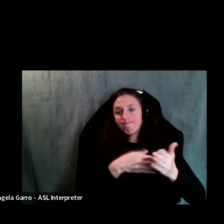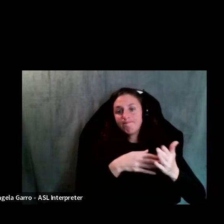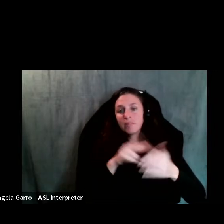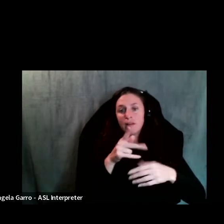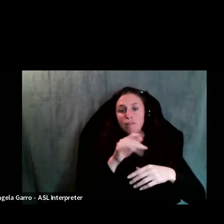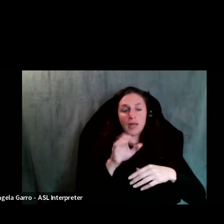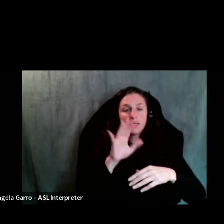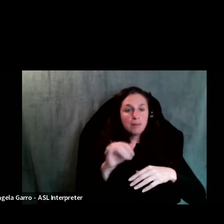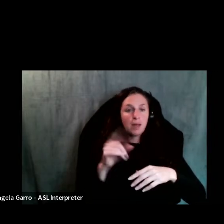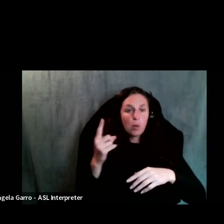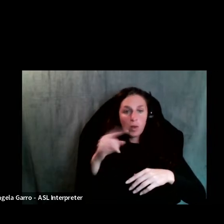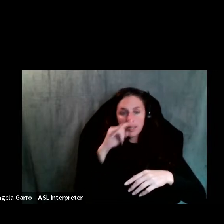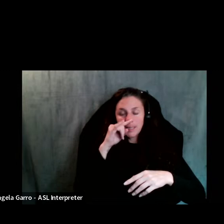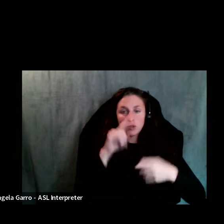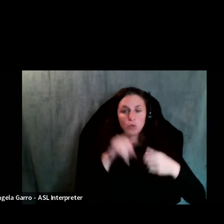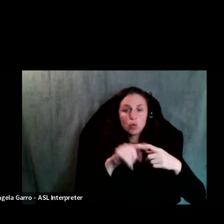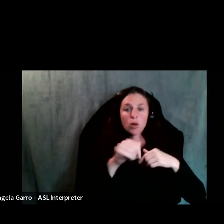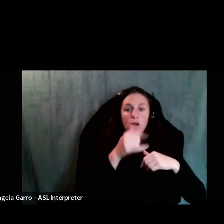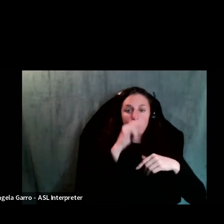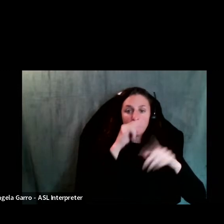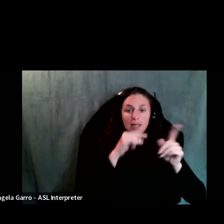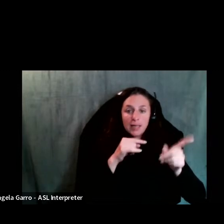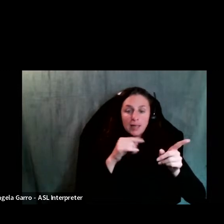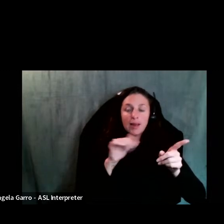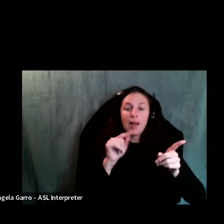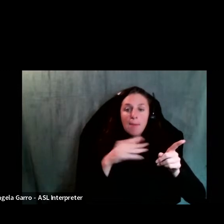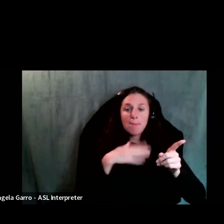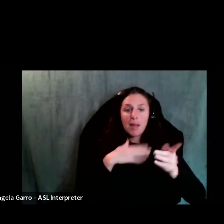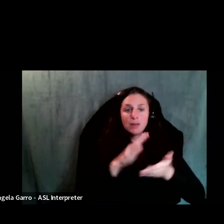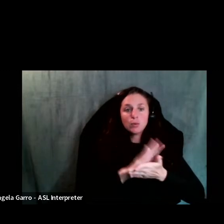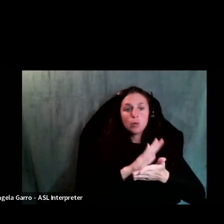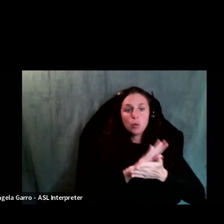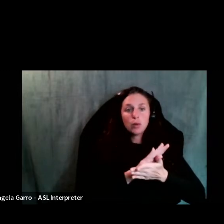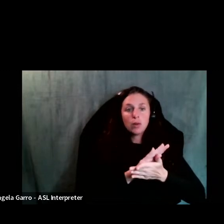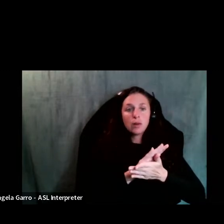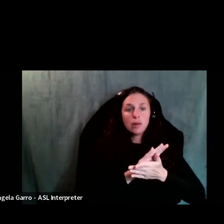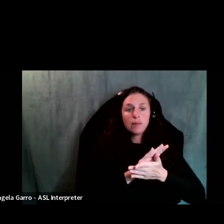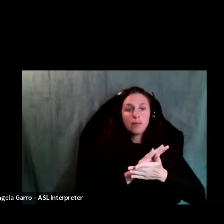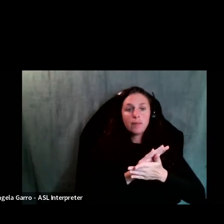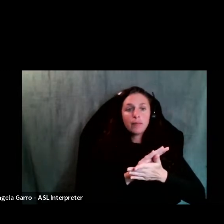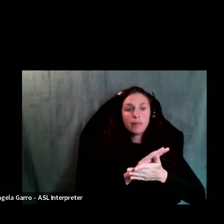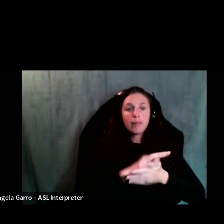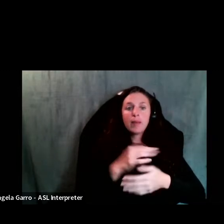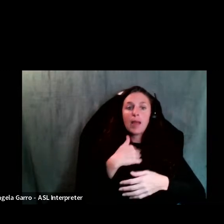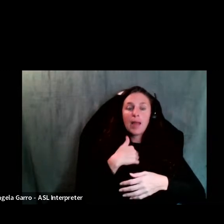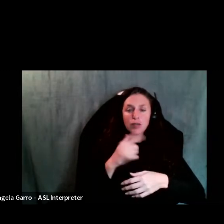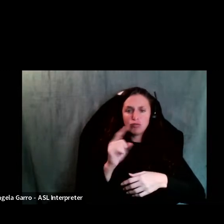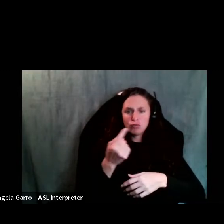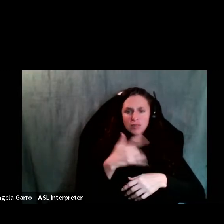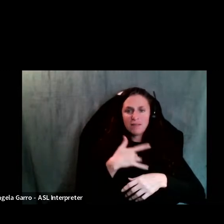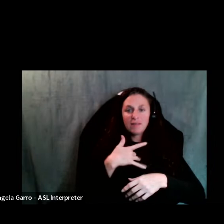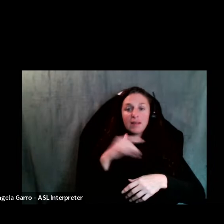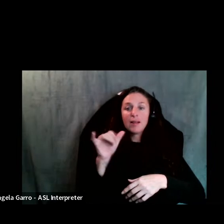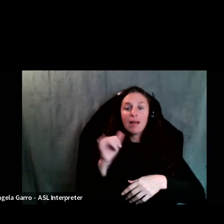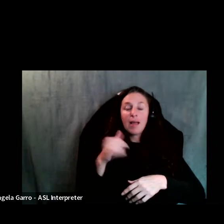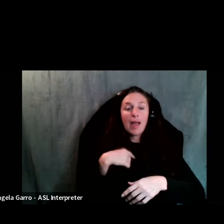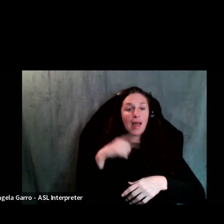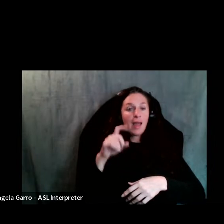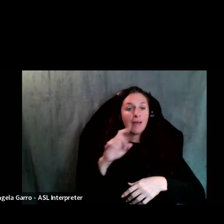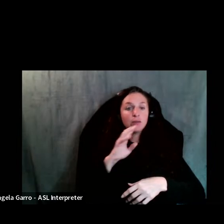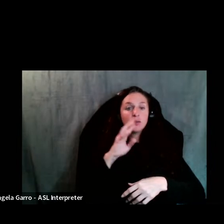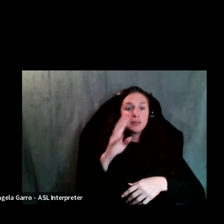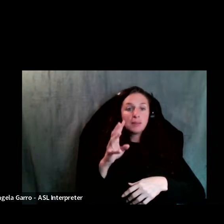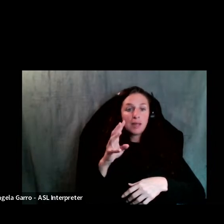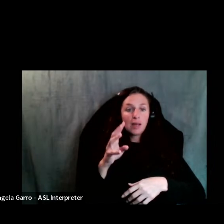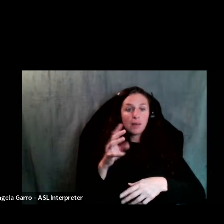one child to another child at my school. And I just feel like I have to speak up. I hope